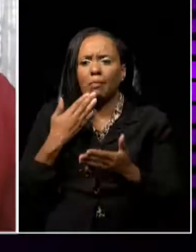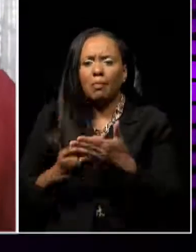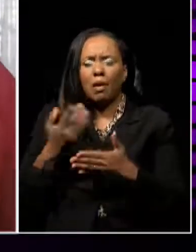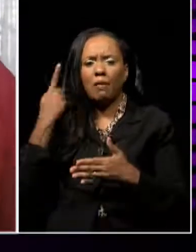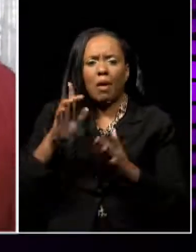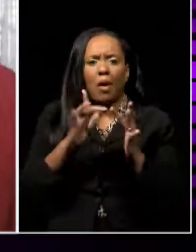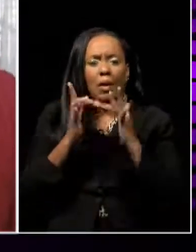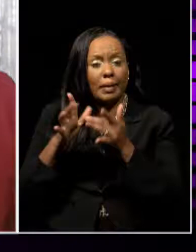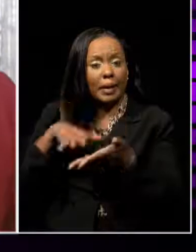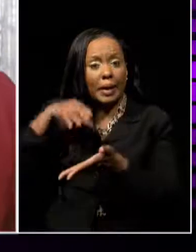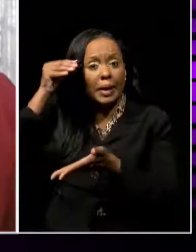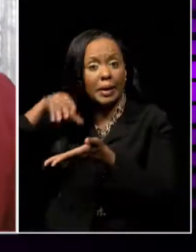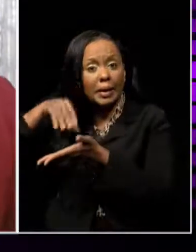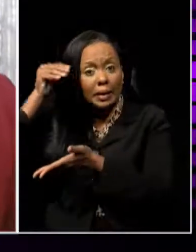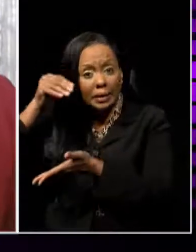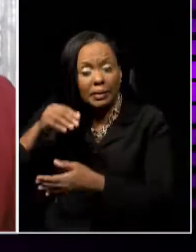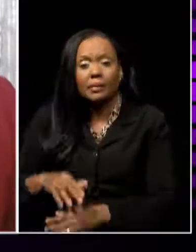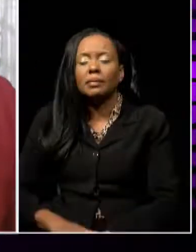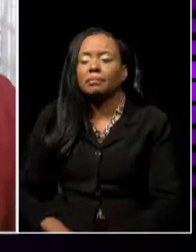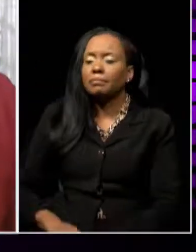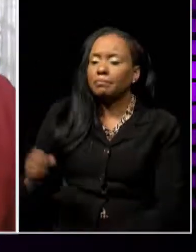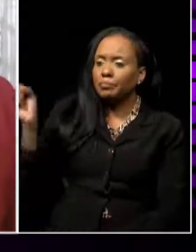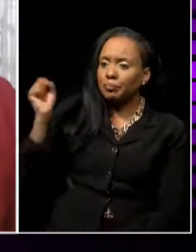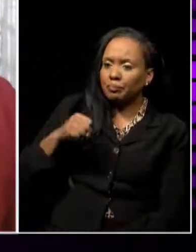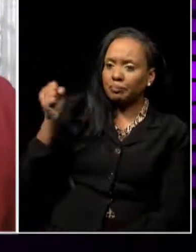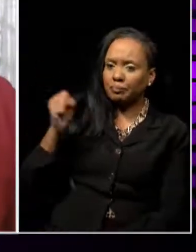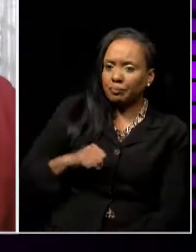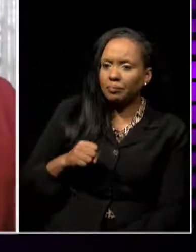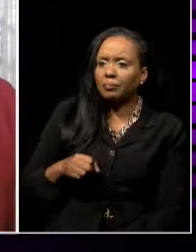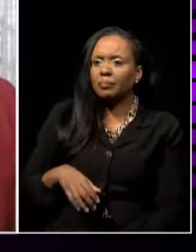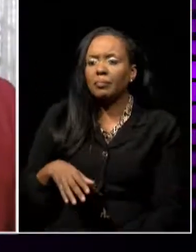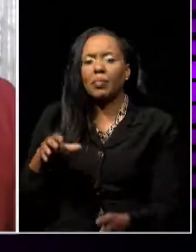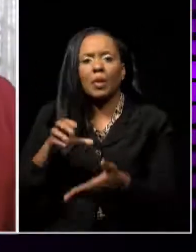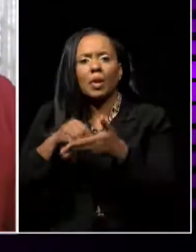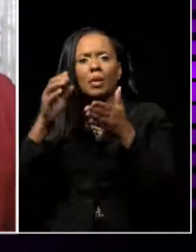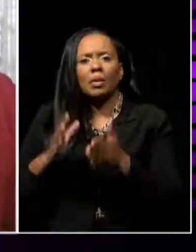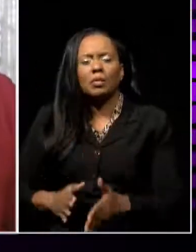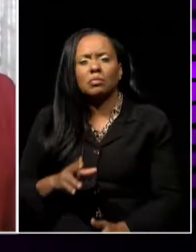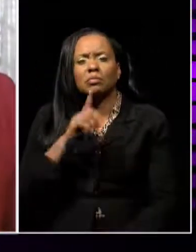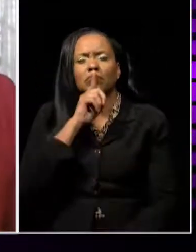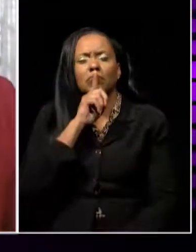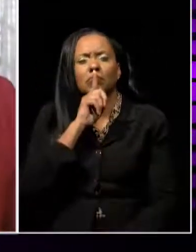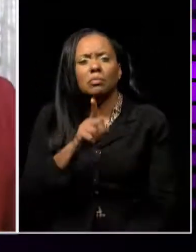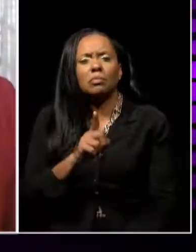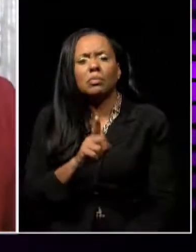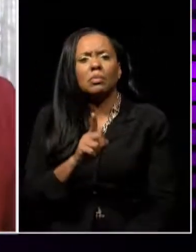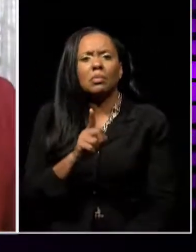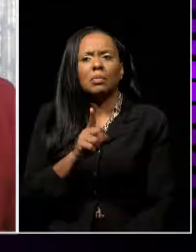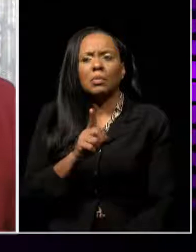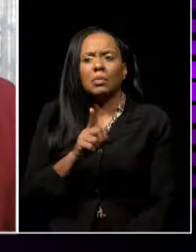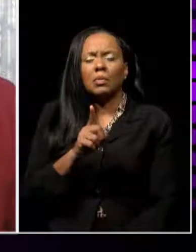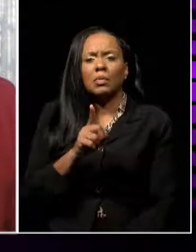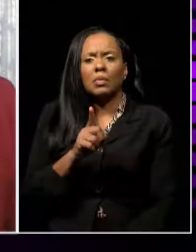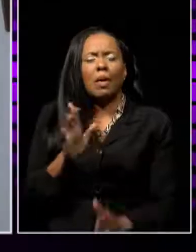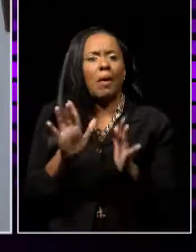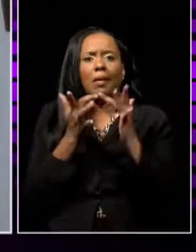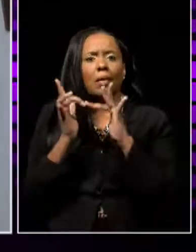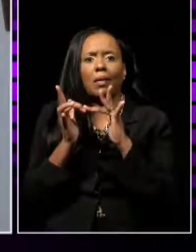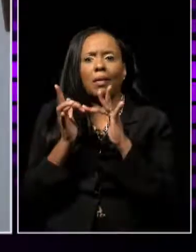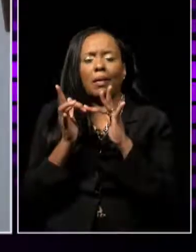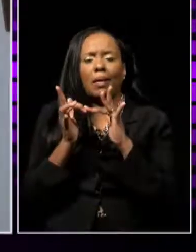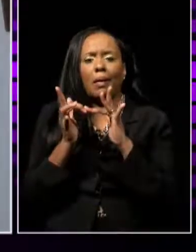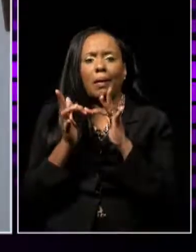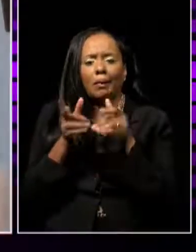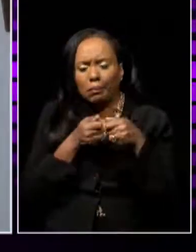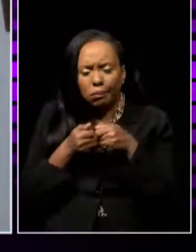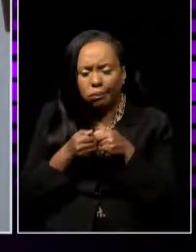I will say yes, because we have to appreciate that these students come from a generation where I find that they're online a lot.